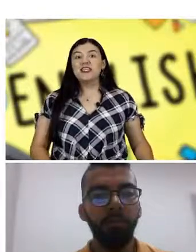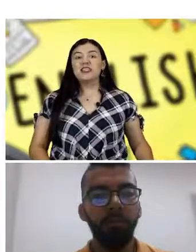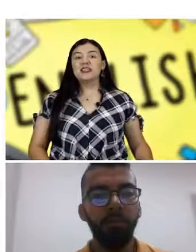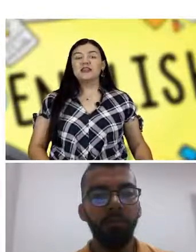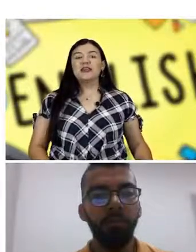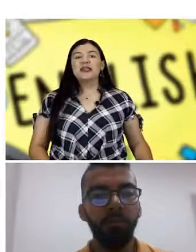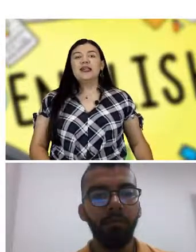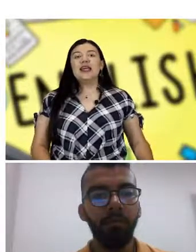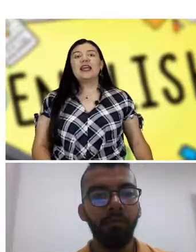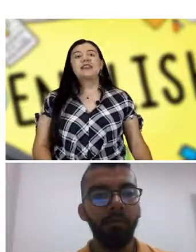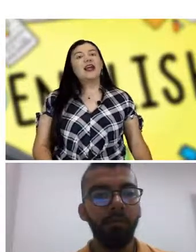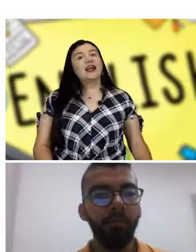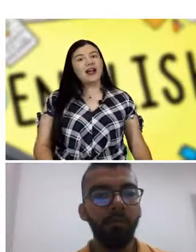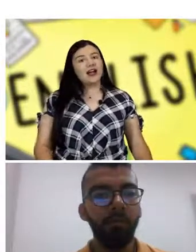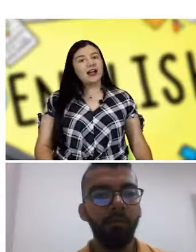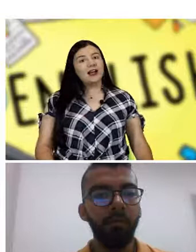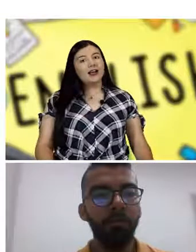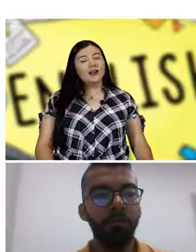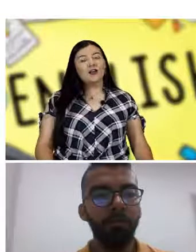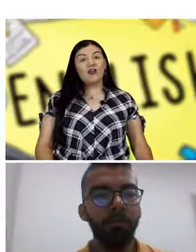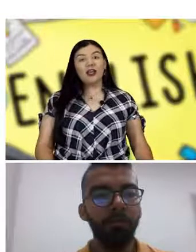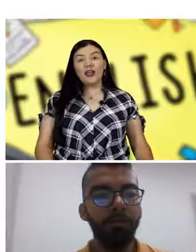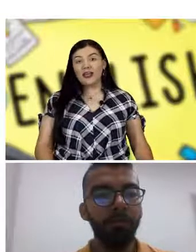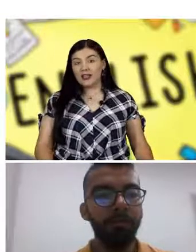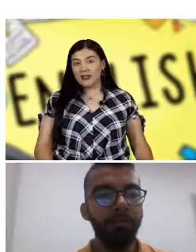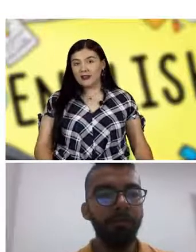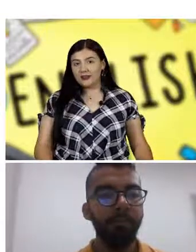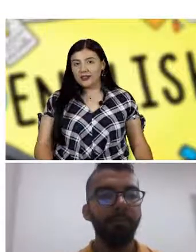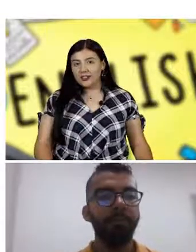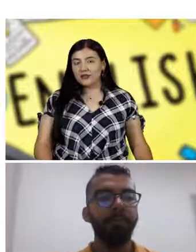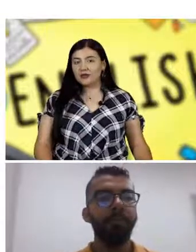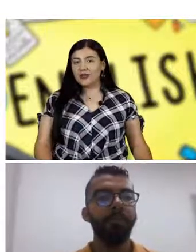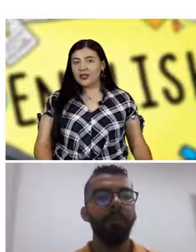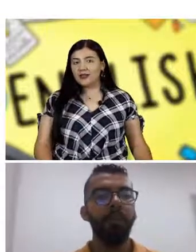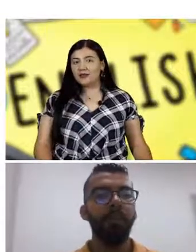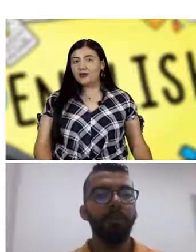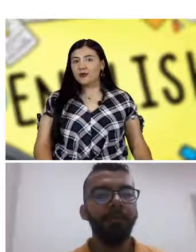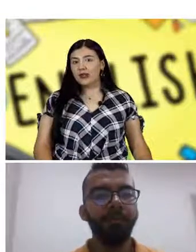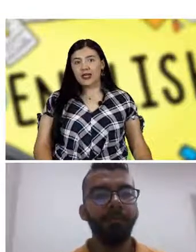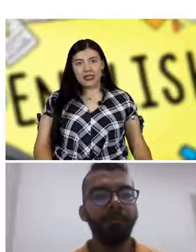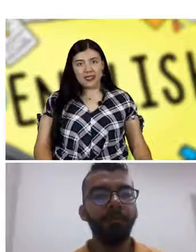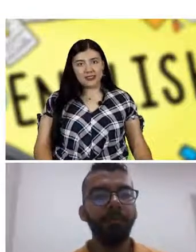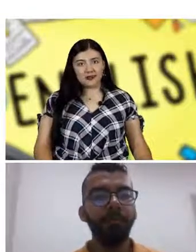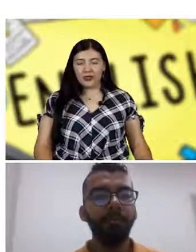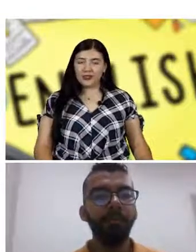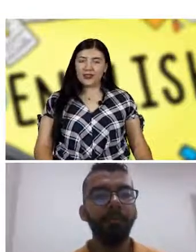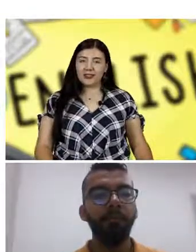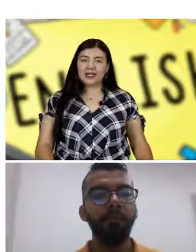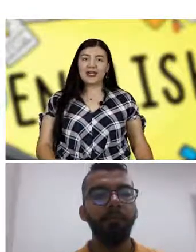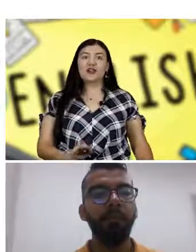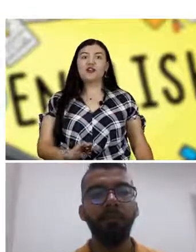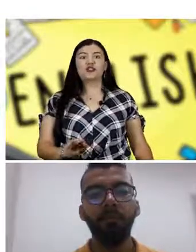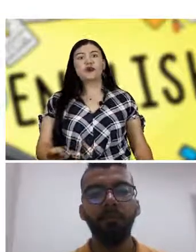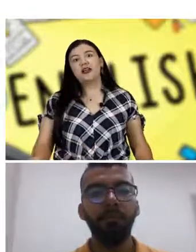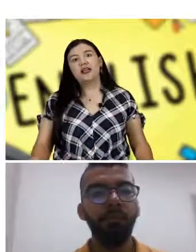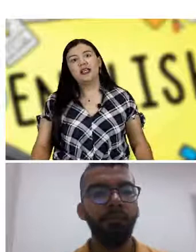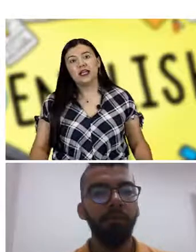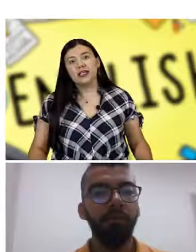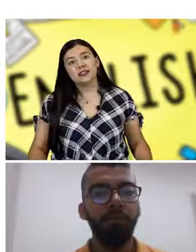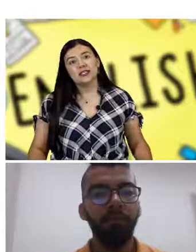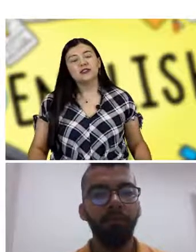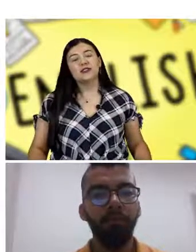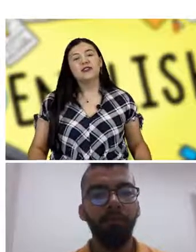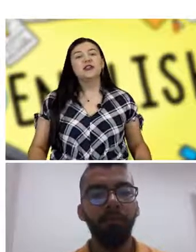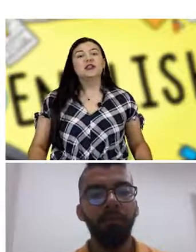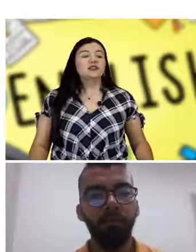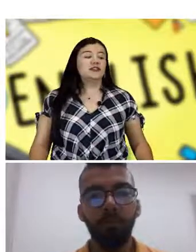a knee. Esa K con N suena como una N sola. Esa K no suena en